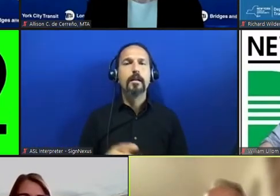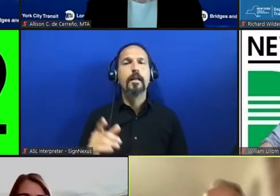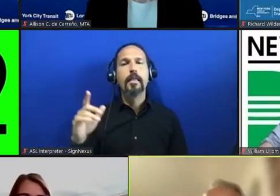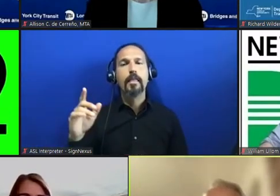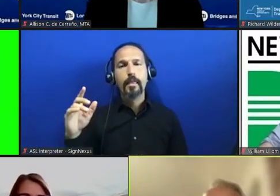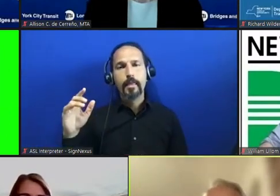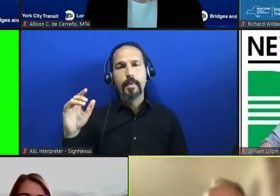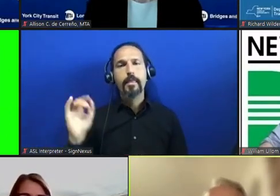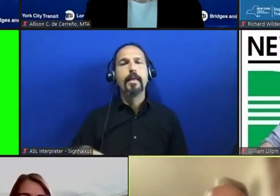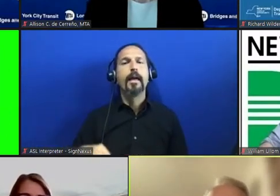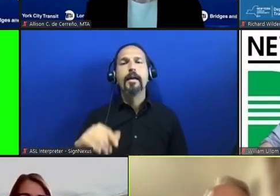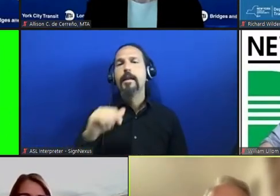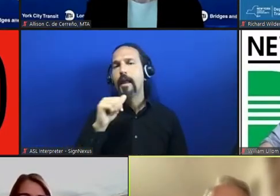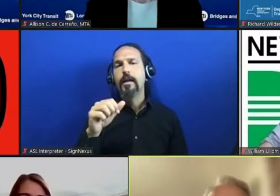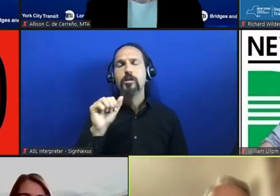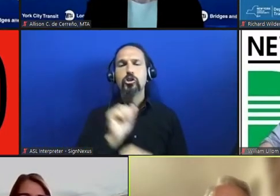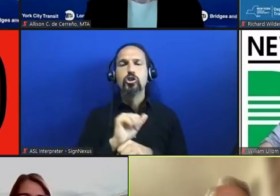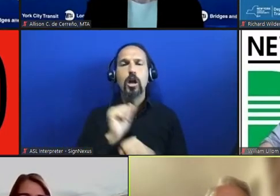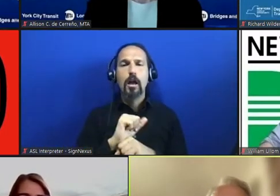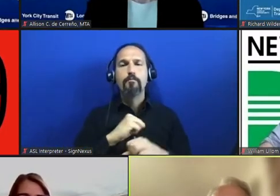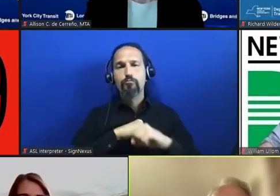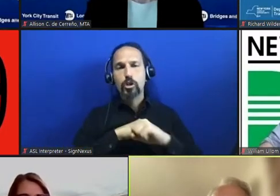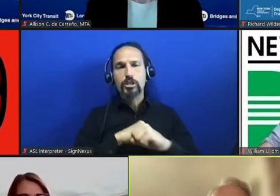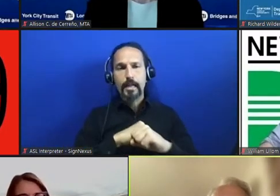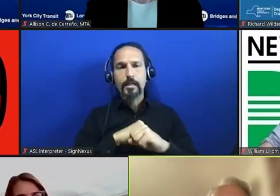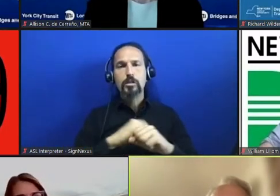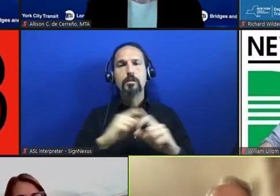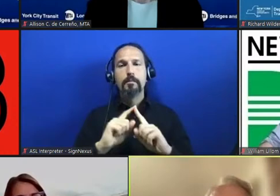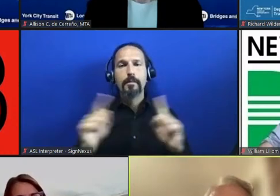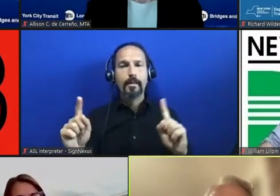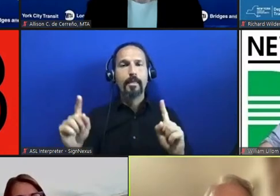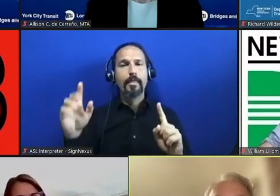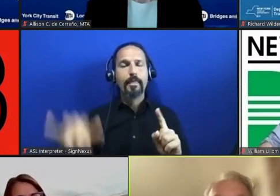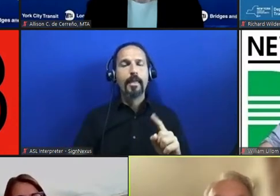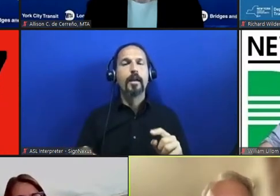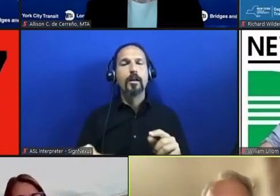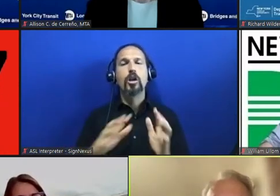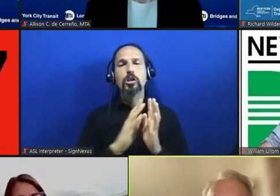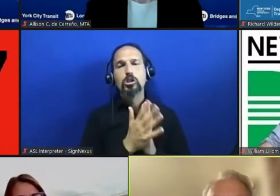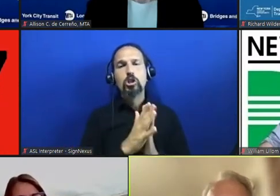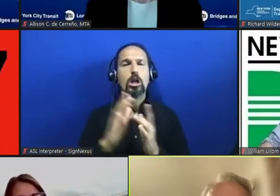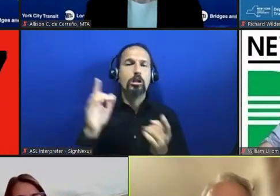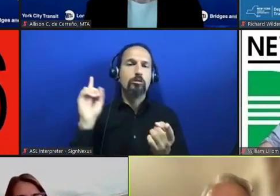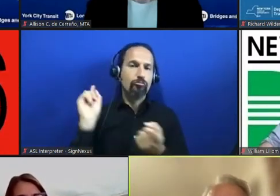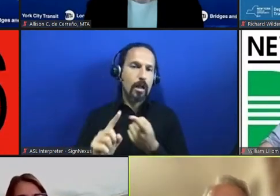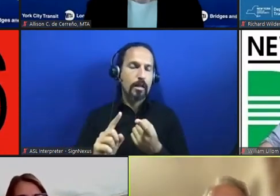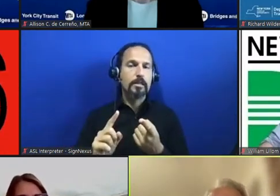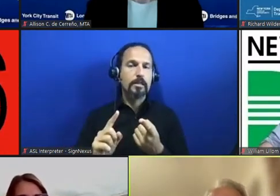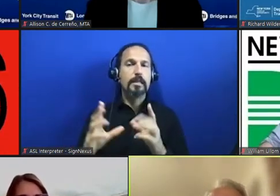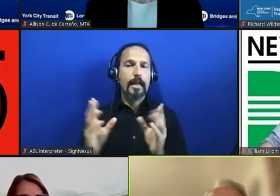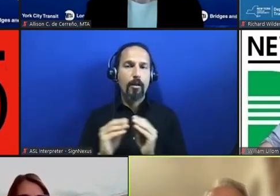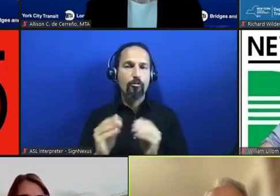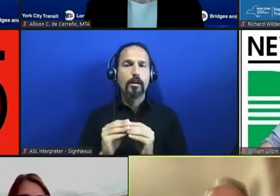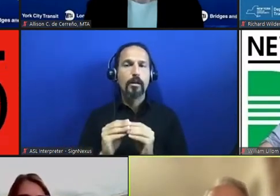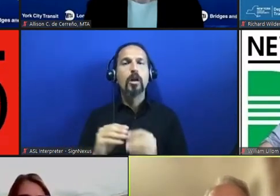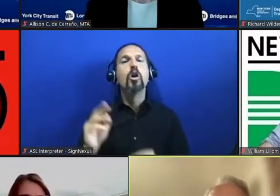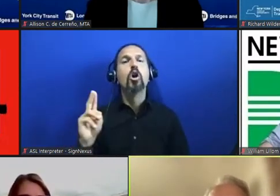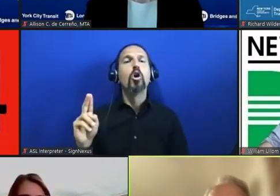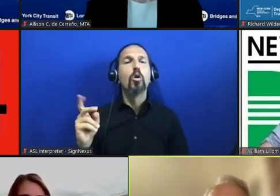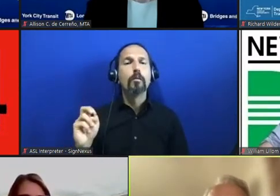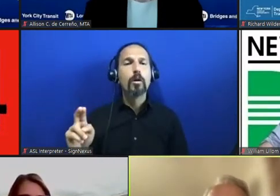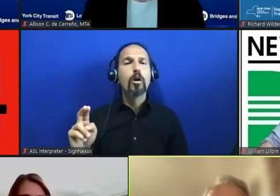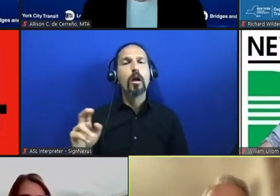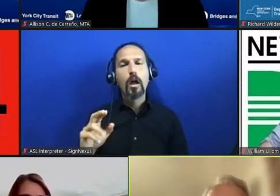is not a job protection it's a congestion reduction hearing uh Uber